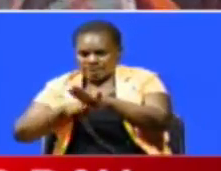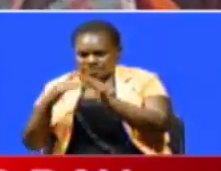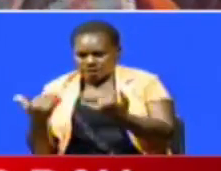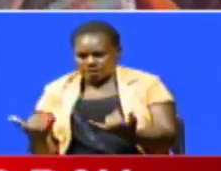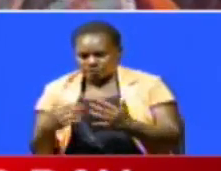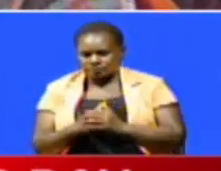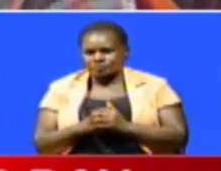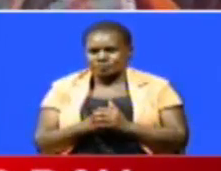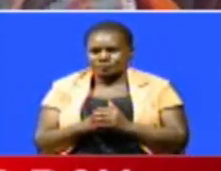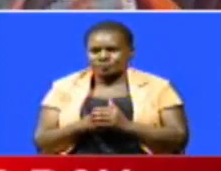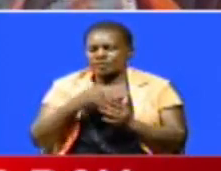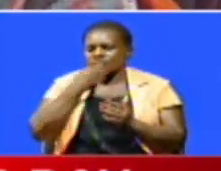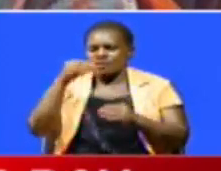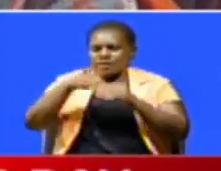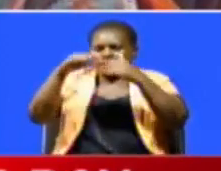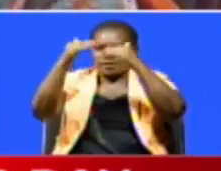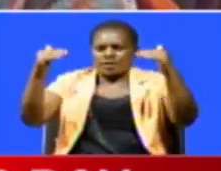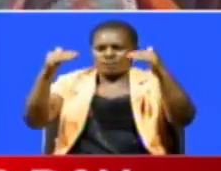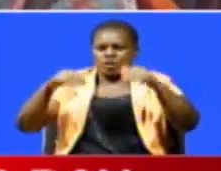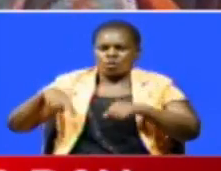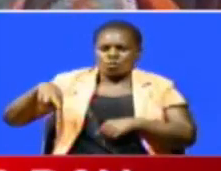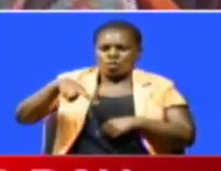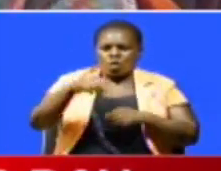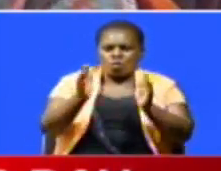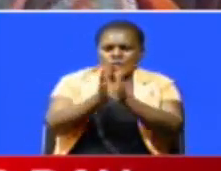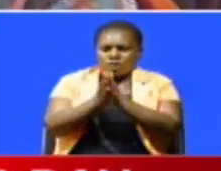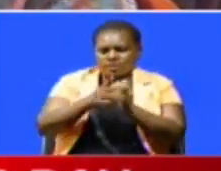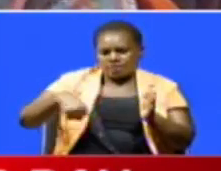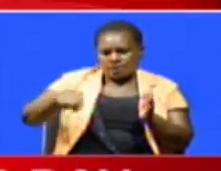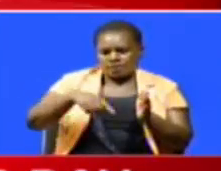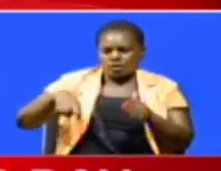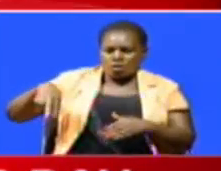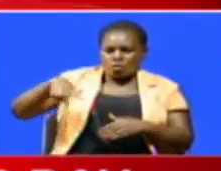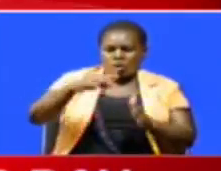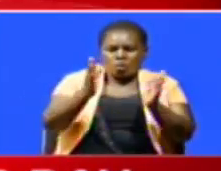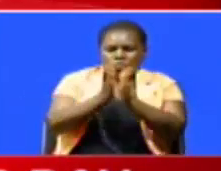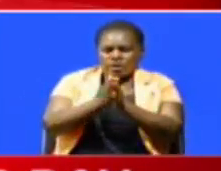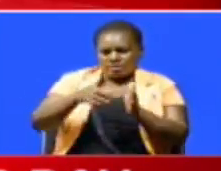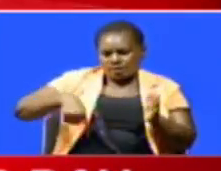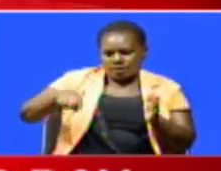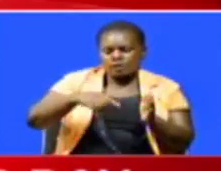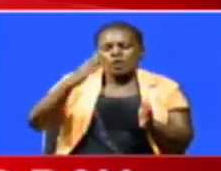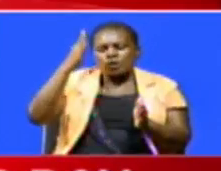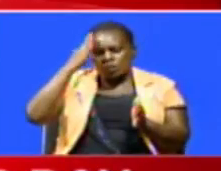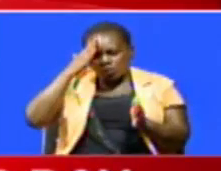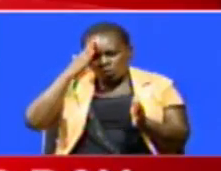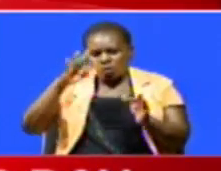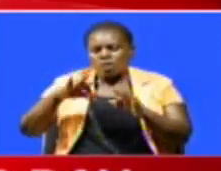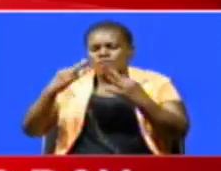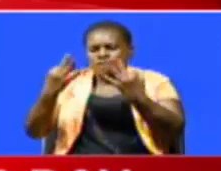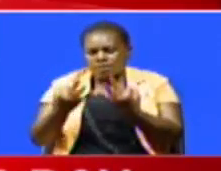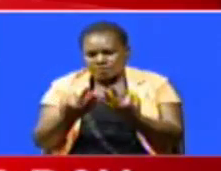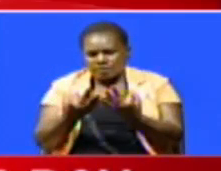now. Heavenly Father, may you walk with us. May you walk with us. We know in these families